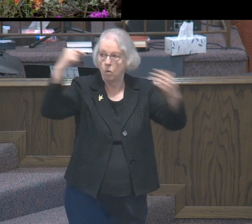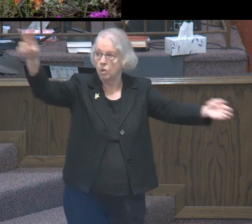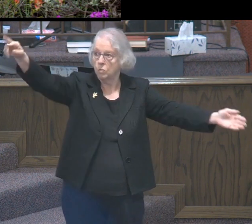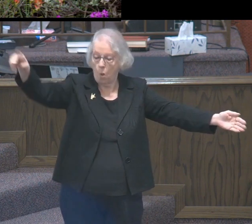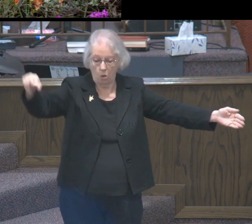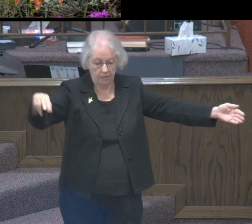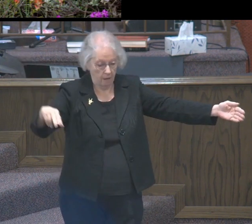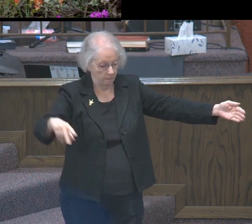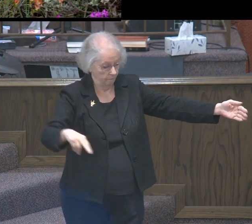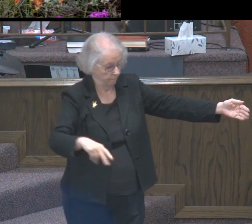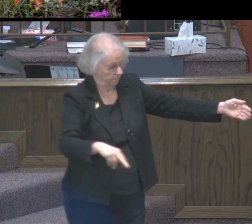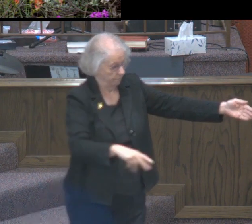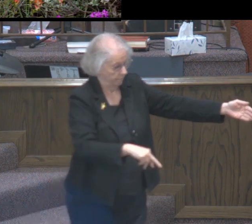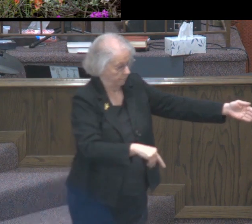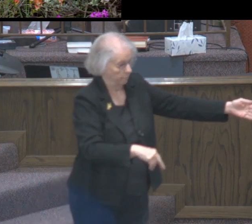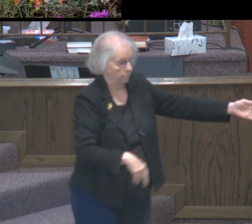they observed.